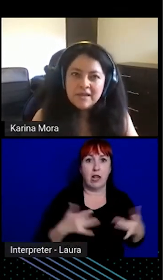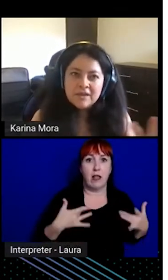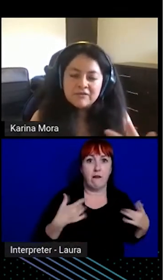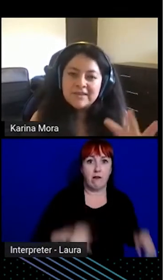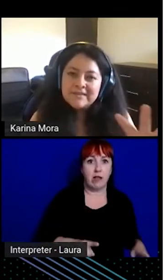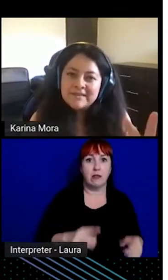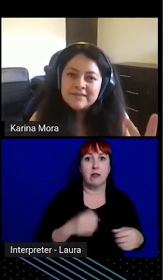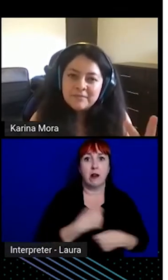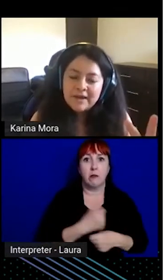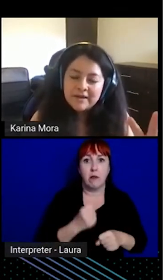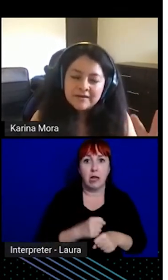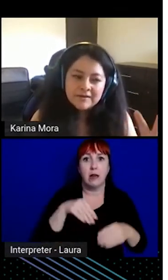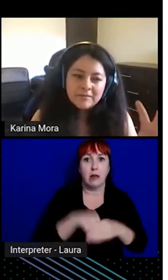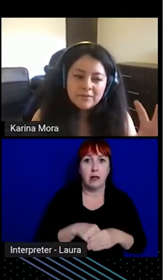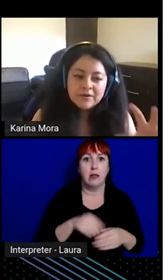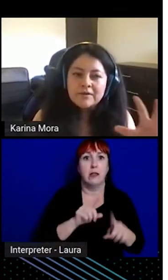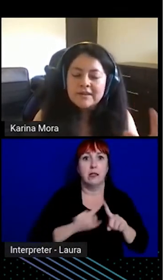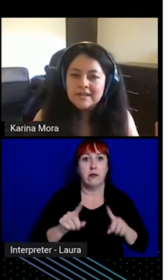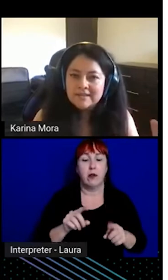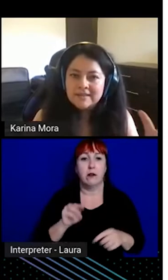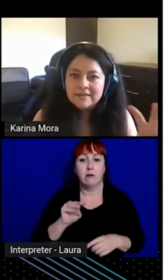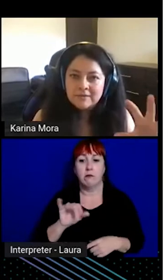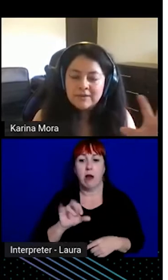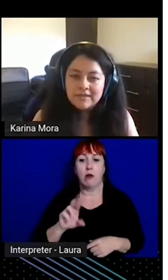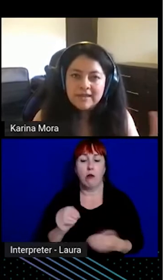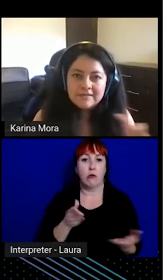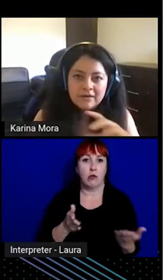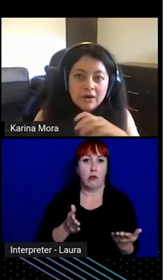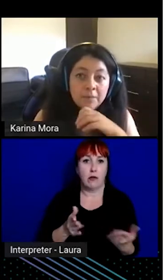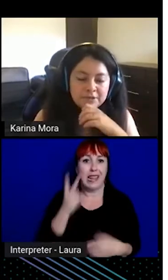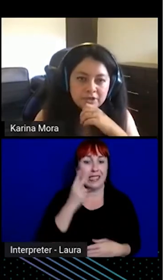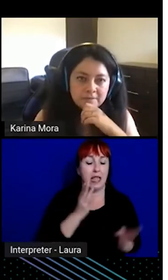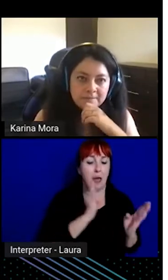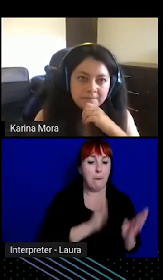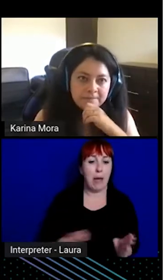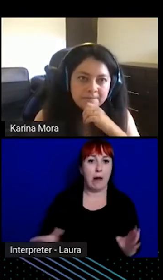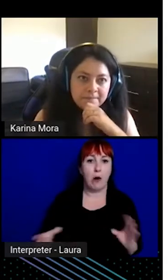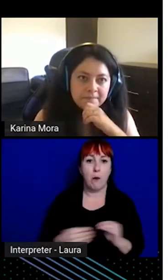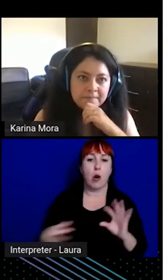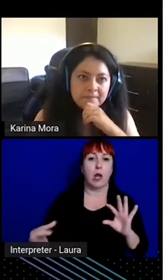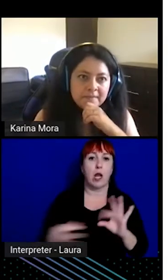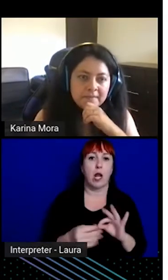microservices. So I see this pattern more connected with that option.